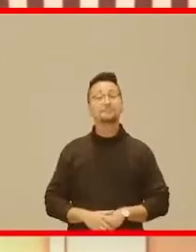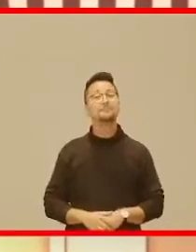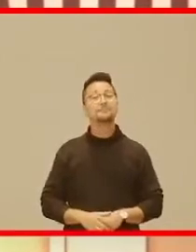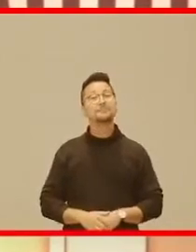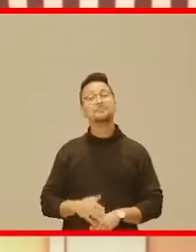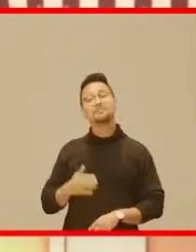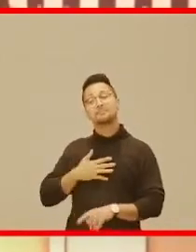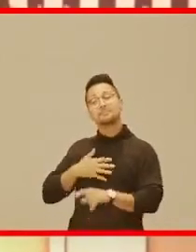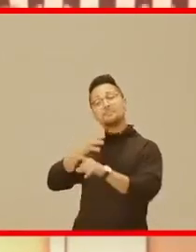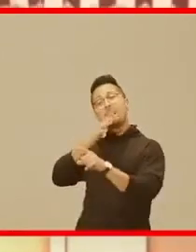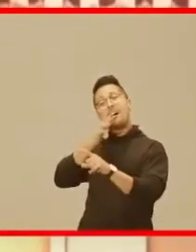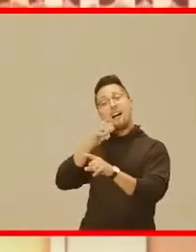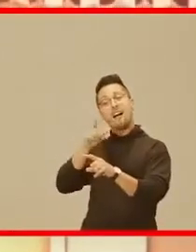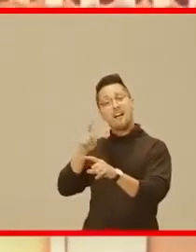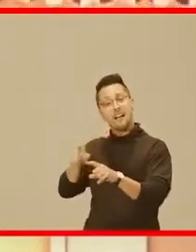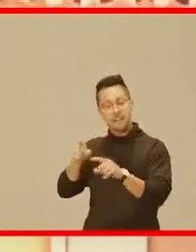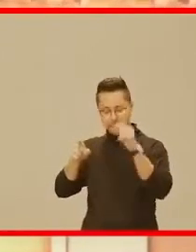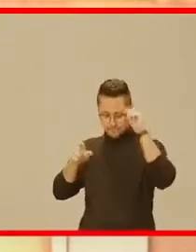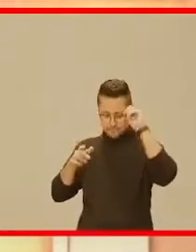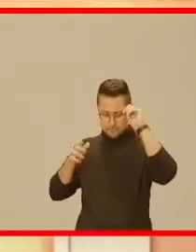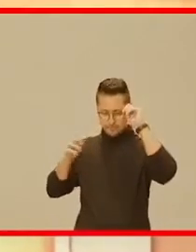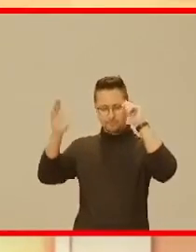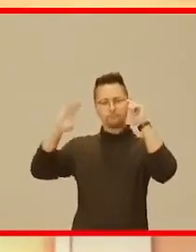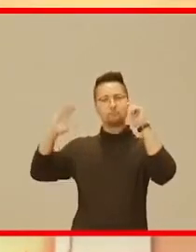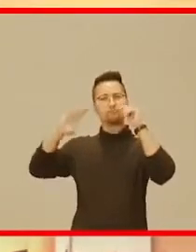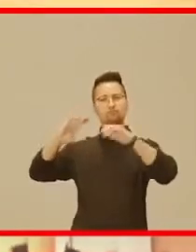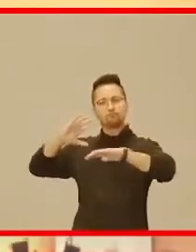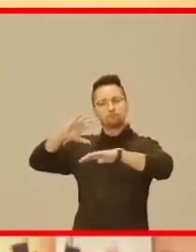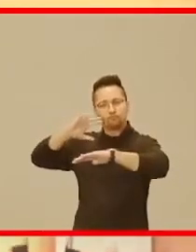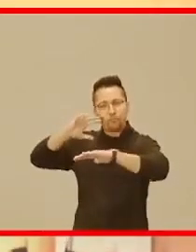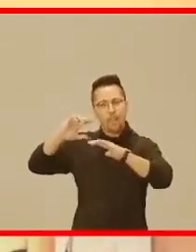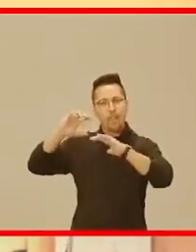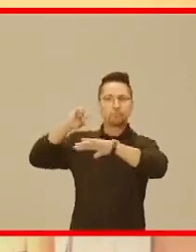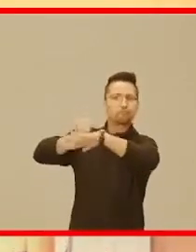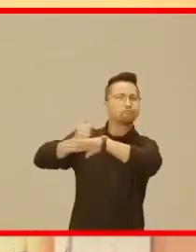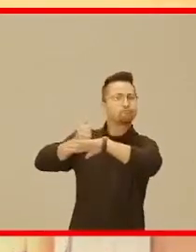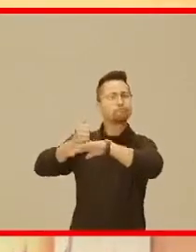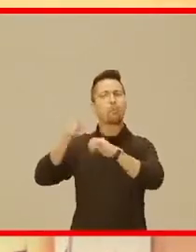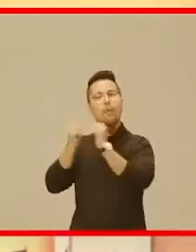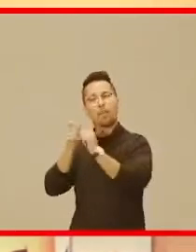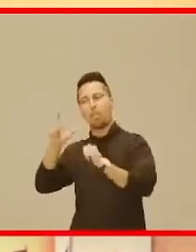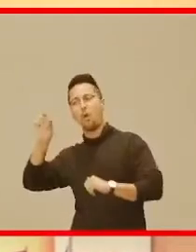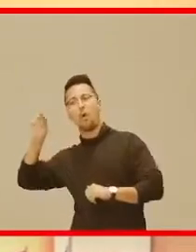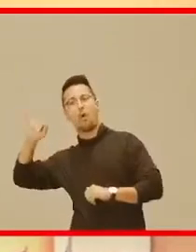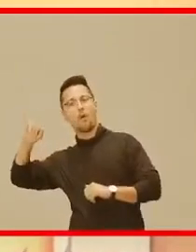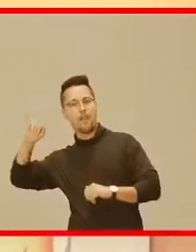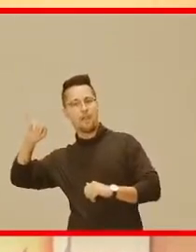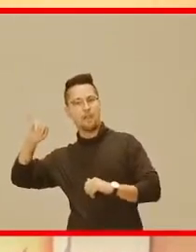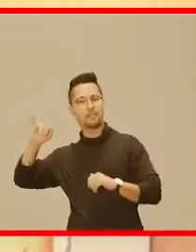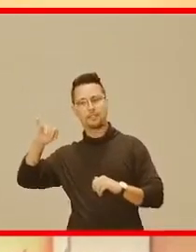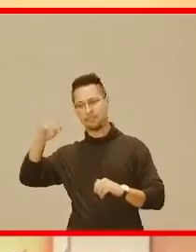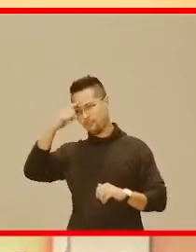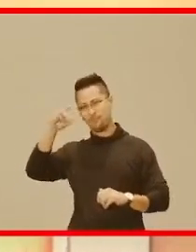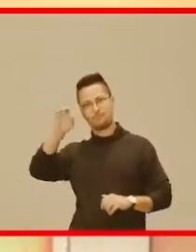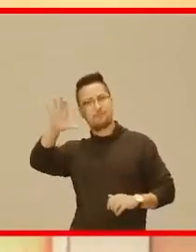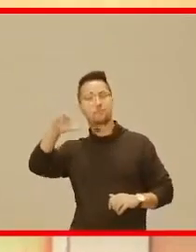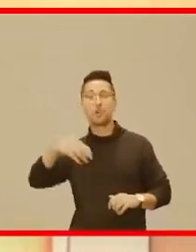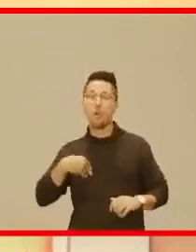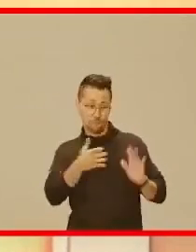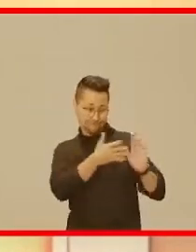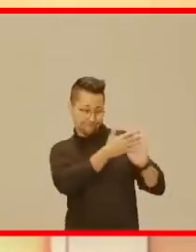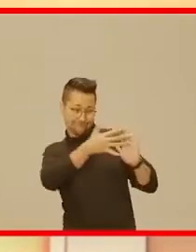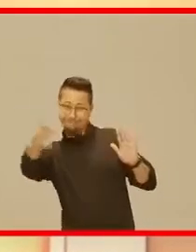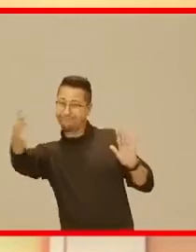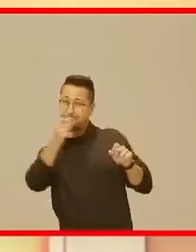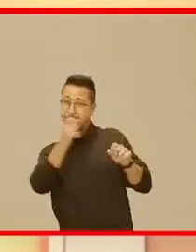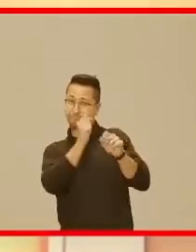was one of the founding people with Lori to start the Family Cafe, and literally every year I've been coming, and